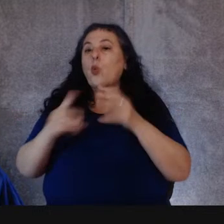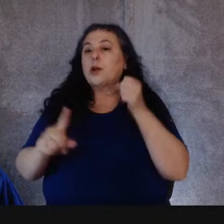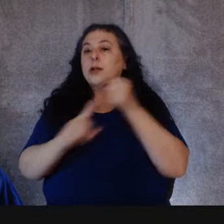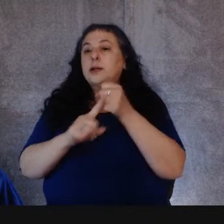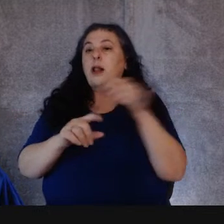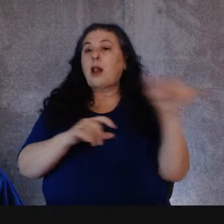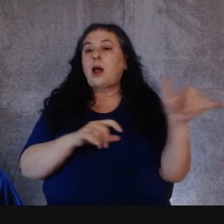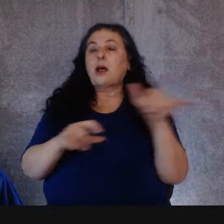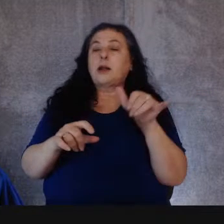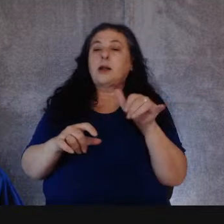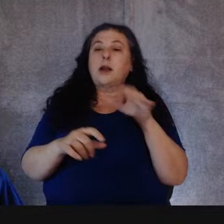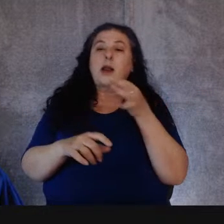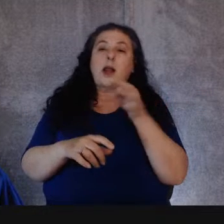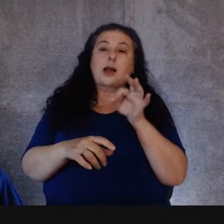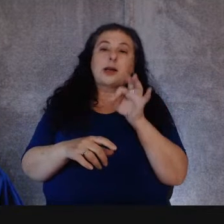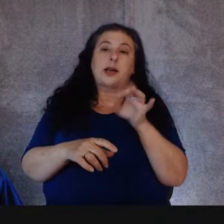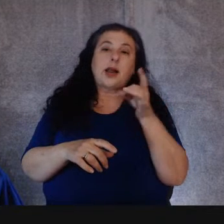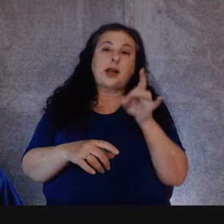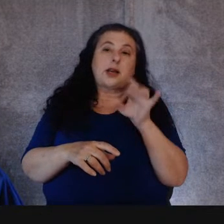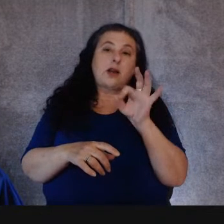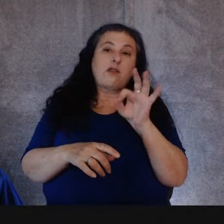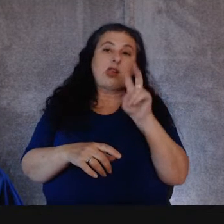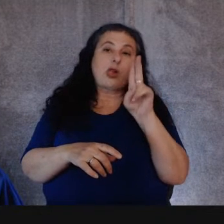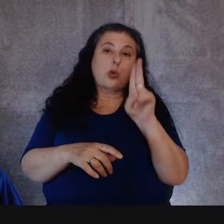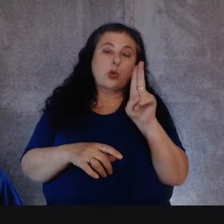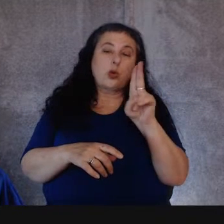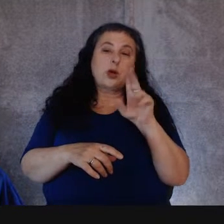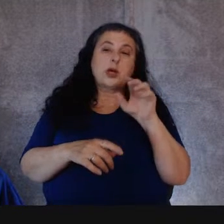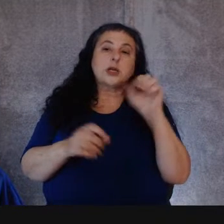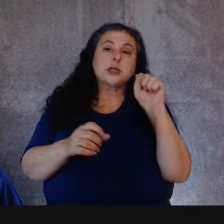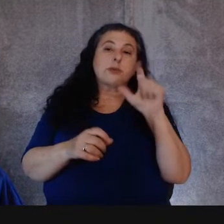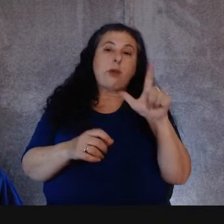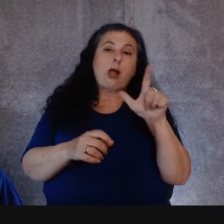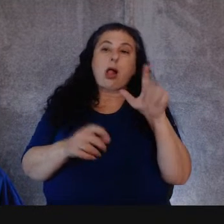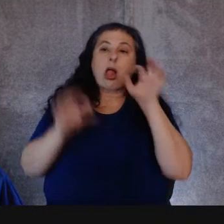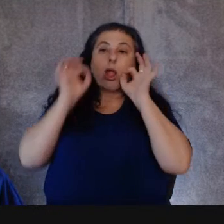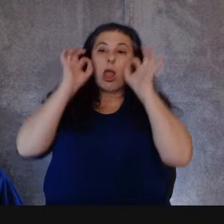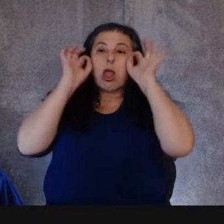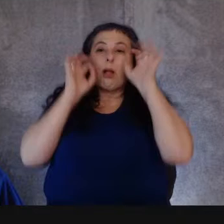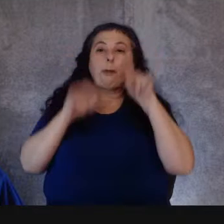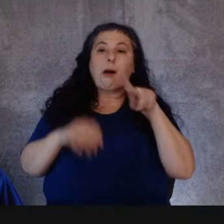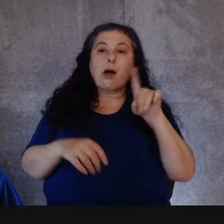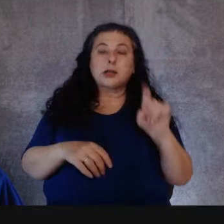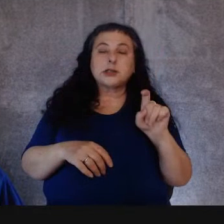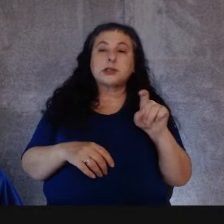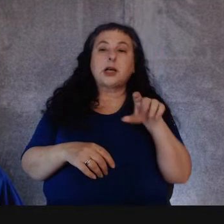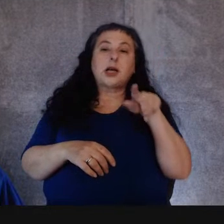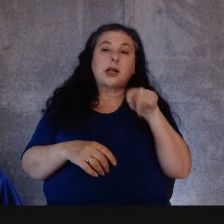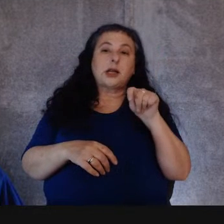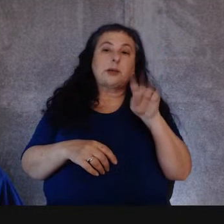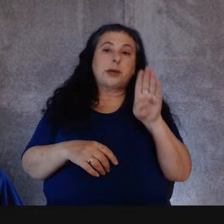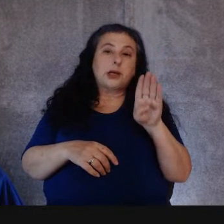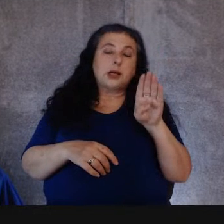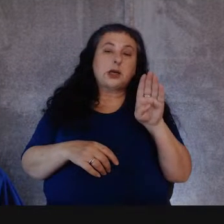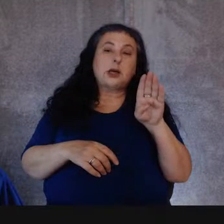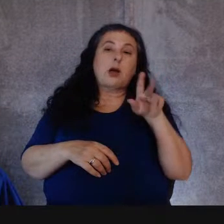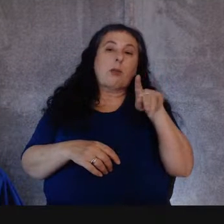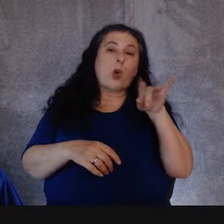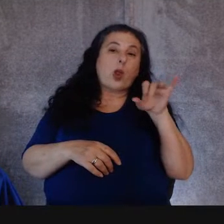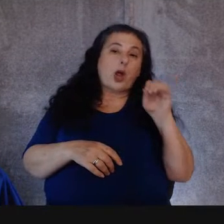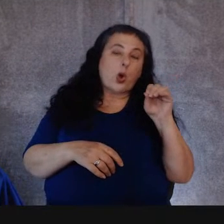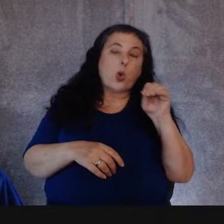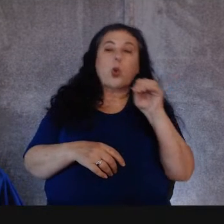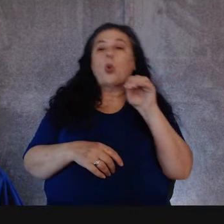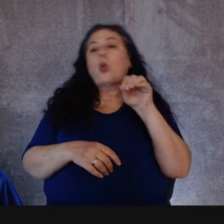diseases as the 1918 flu, smallpox, malaria, tuberculosis, polio,